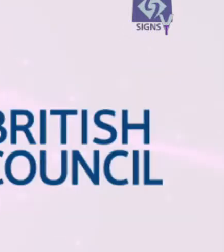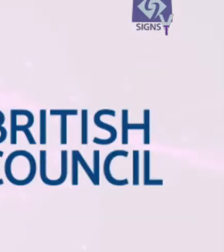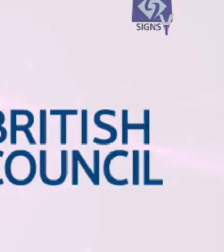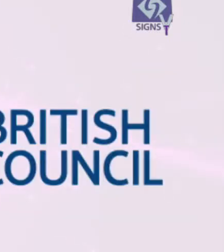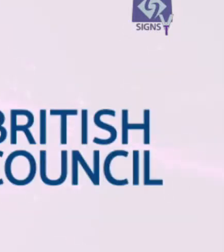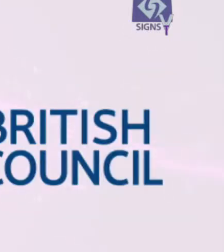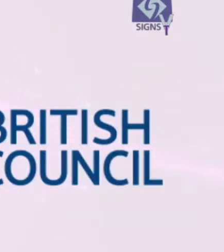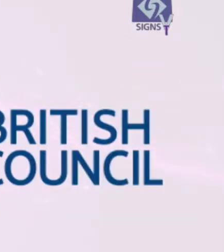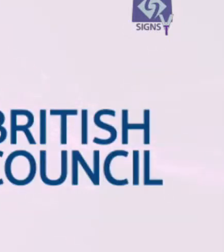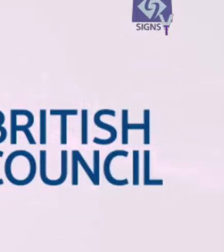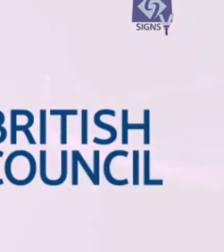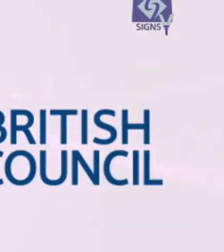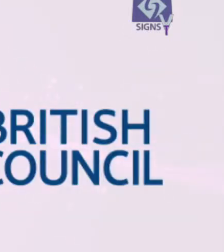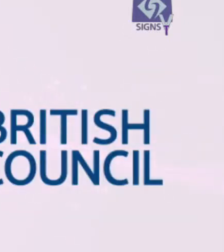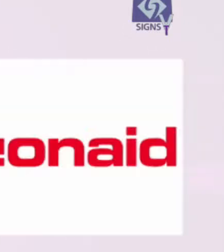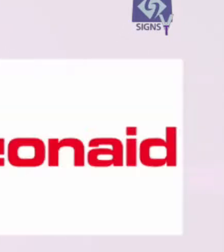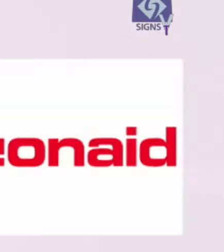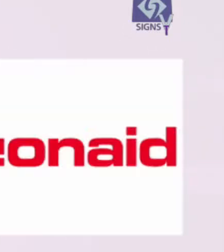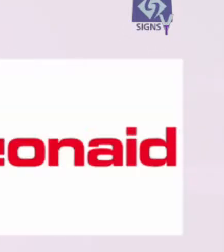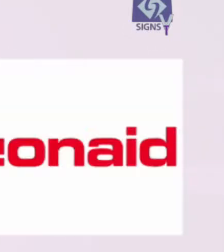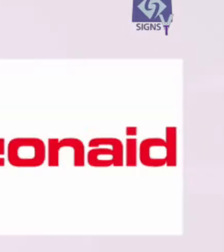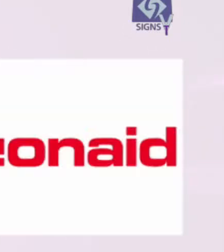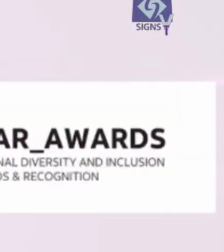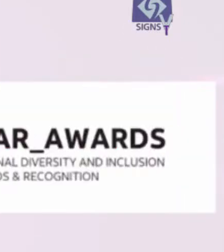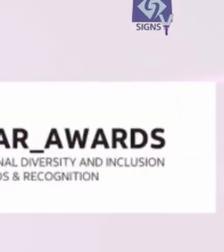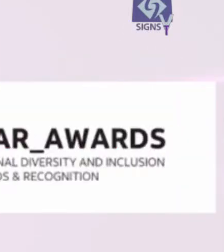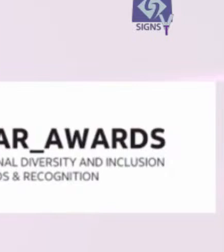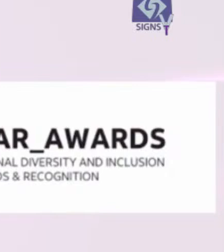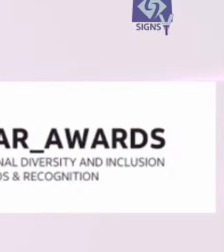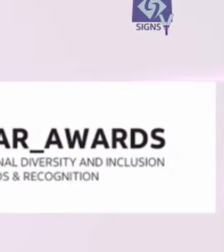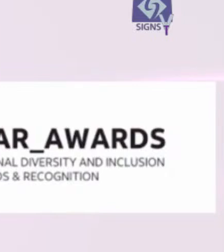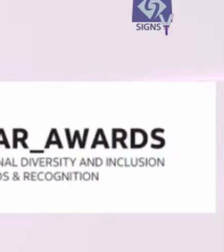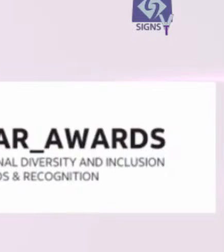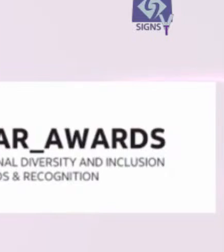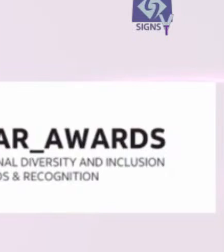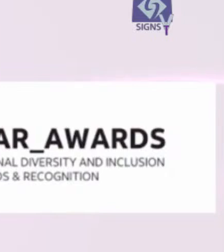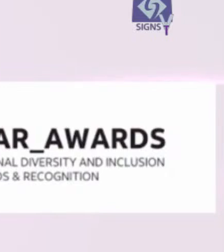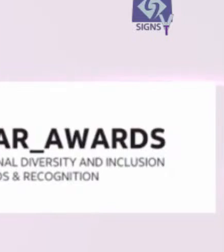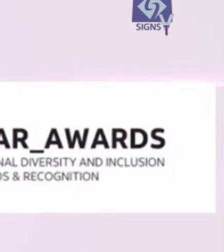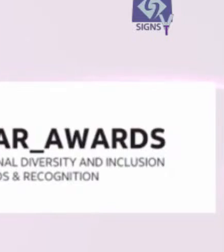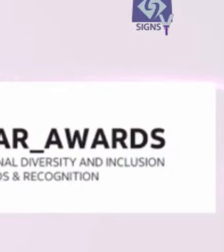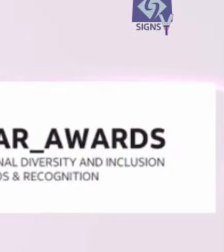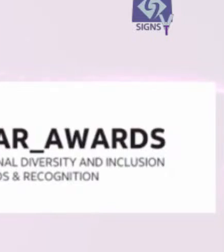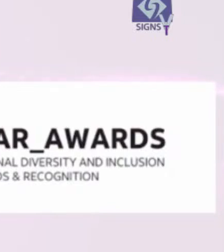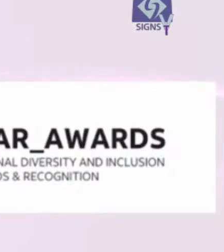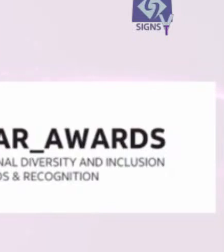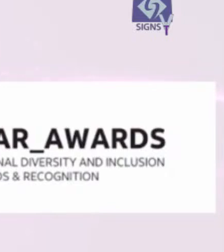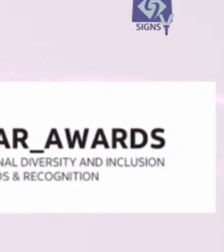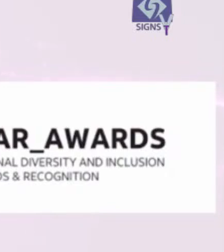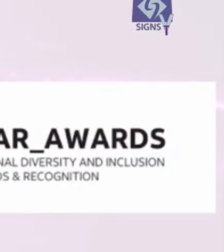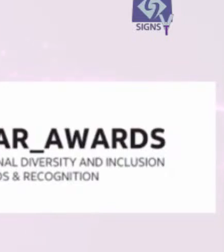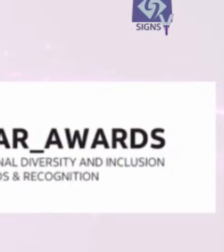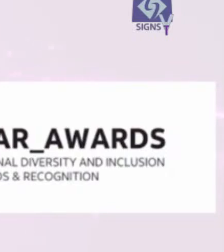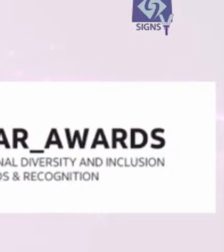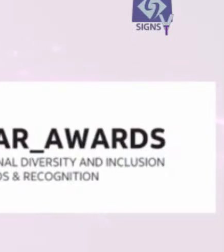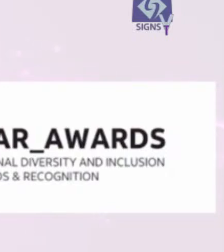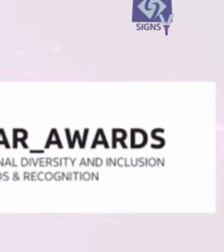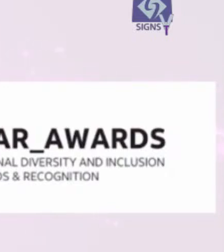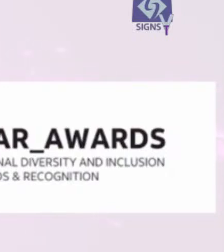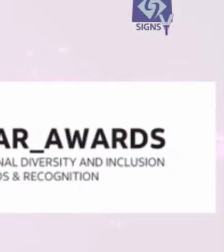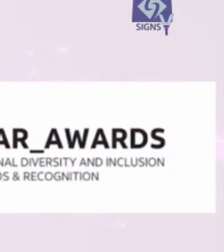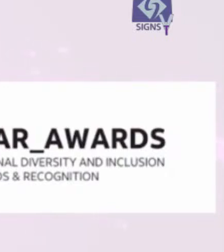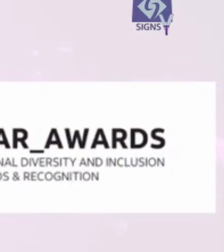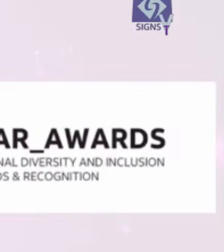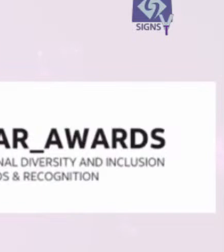UNDP, British Council and ActionAid. 2019 Disability Inclusion Corporate Champion in the